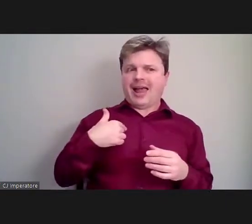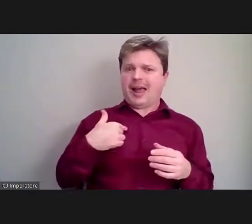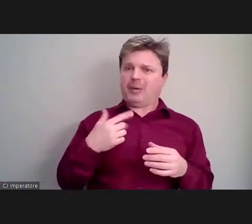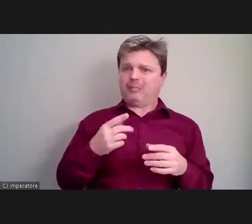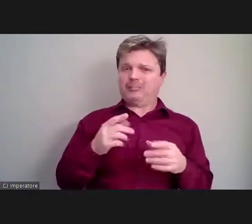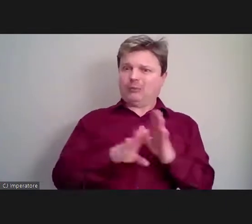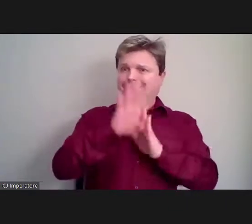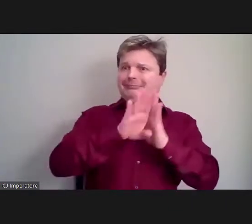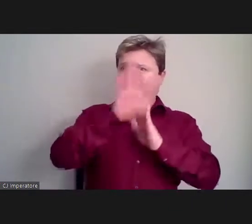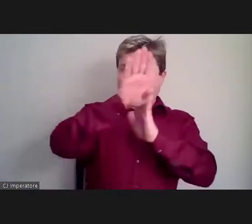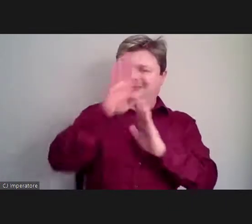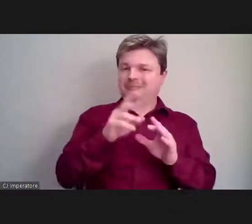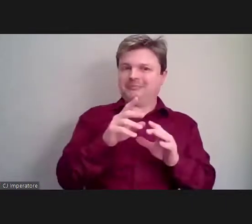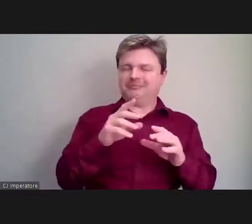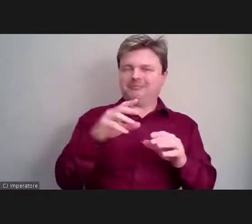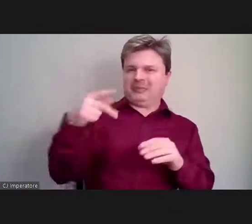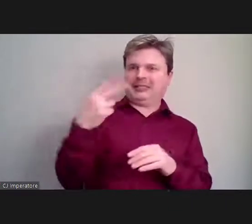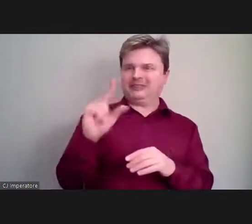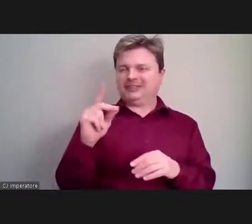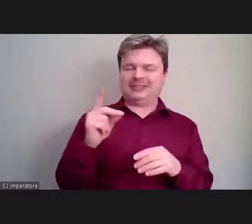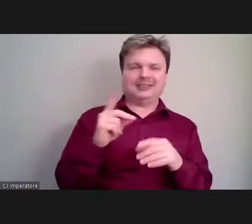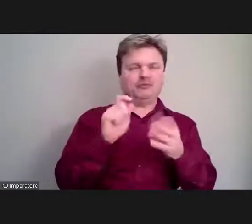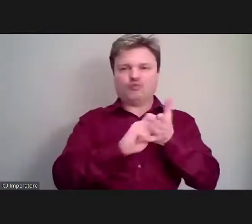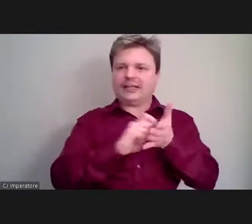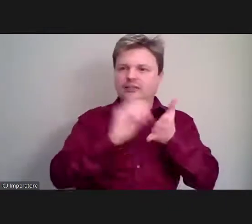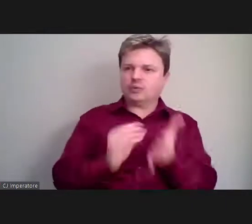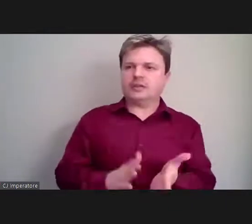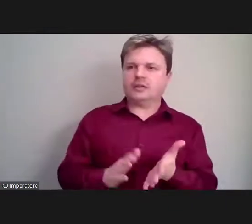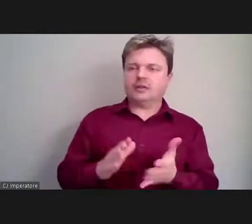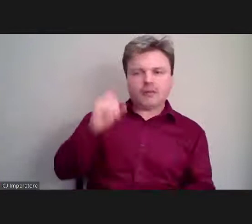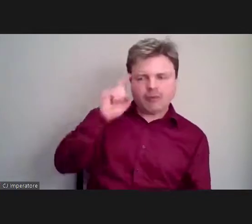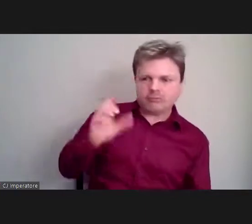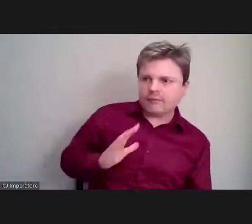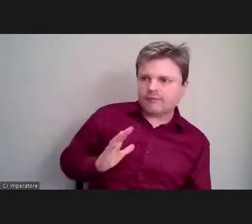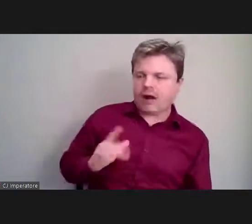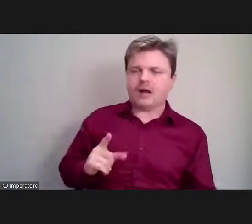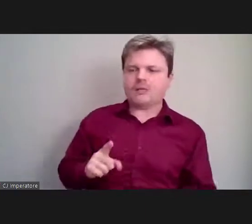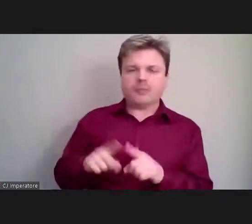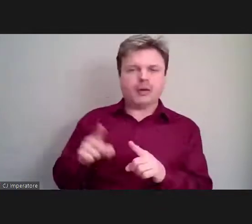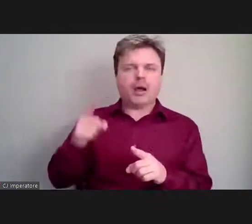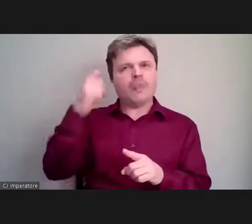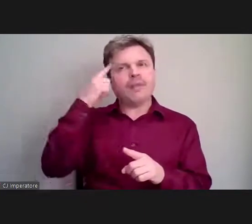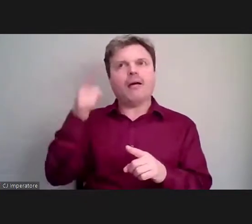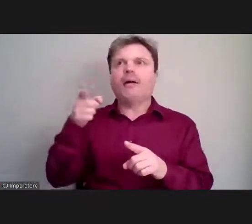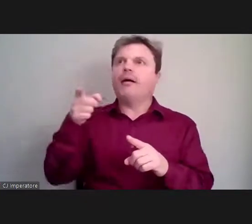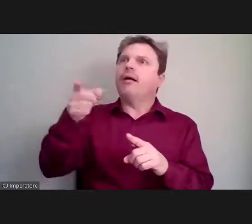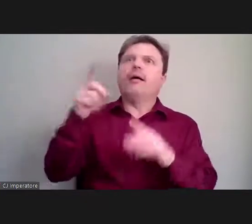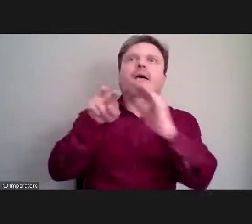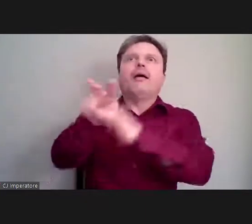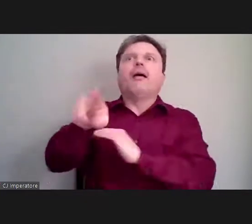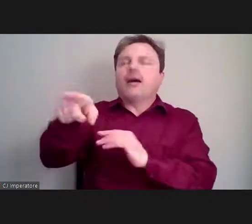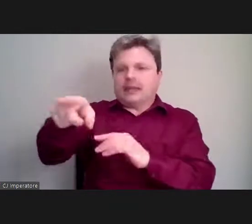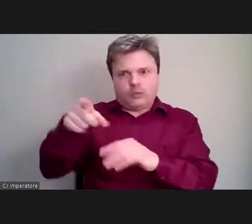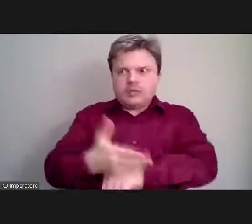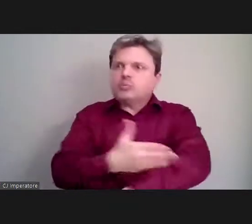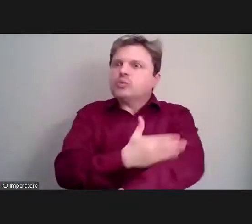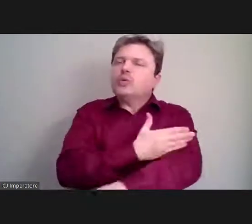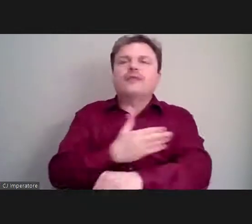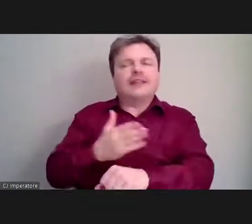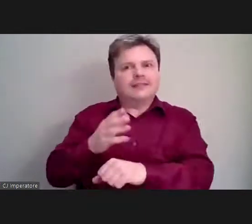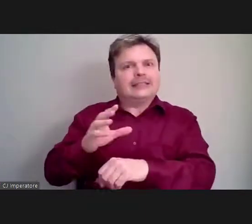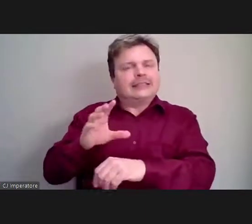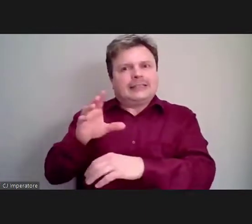doing fine, but I was like, this is going to get even better if you write more drafts. And I kind of tried to make him write